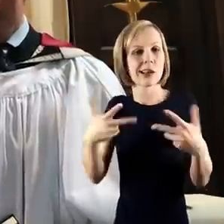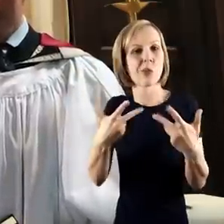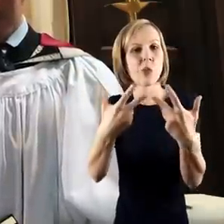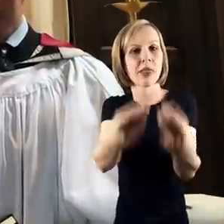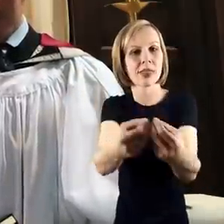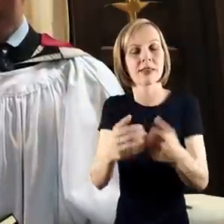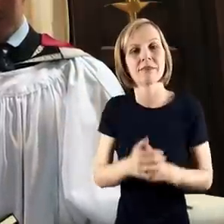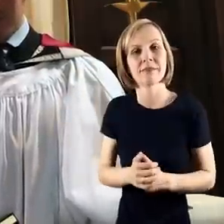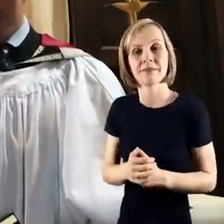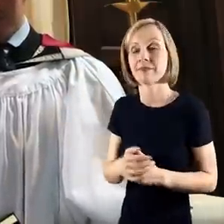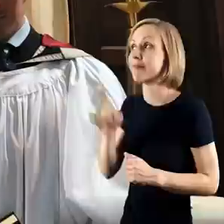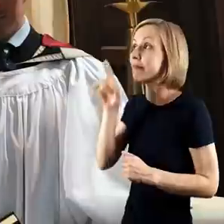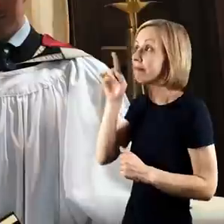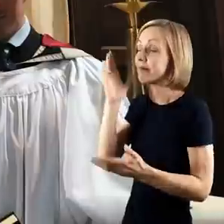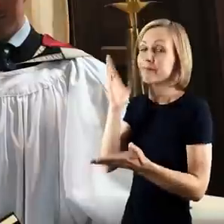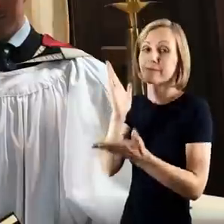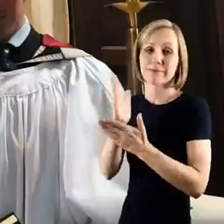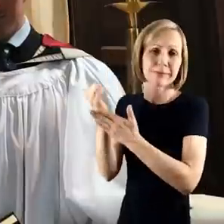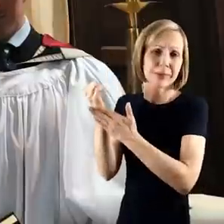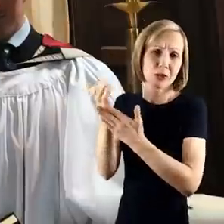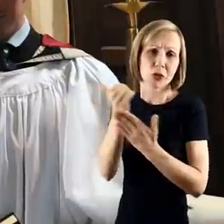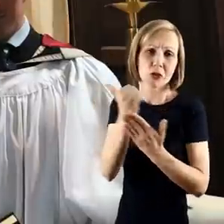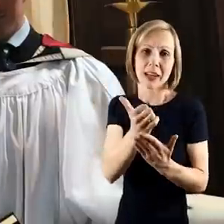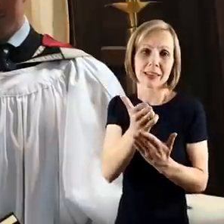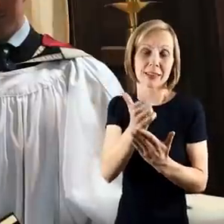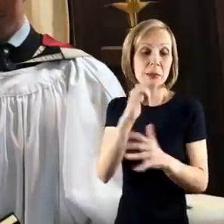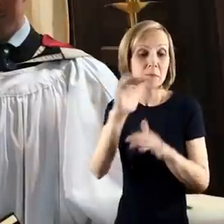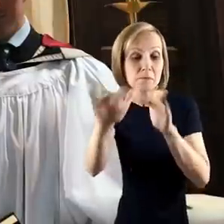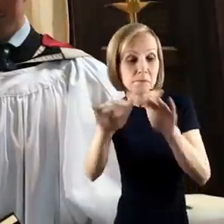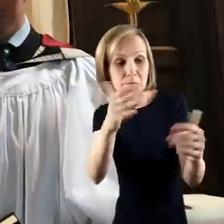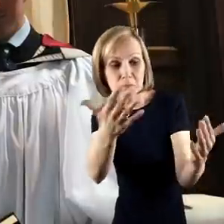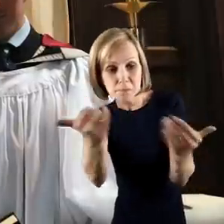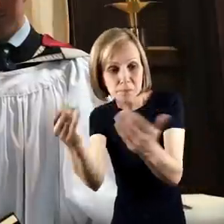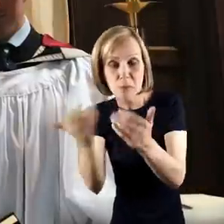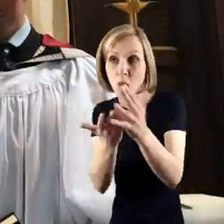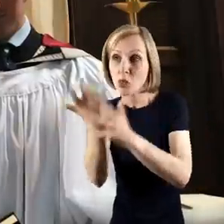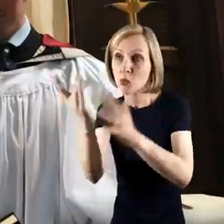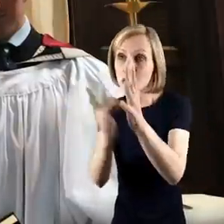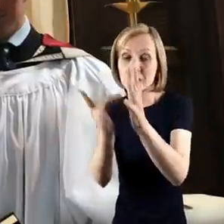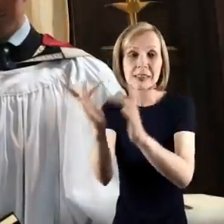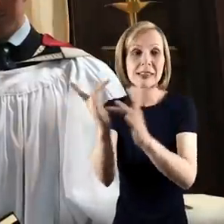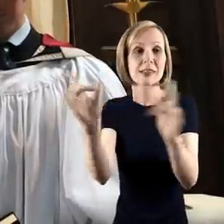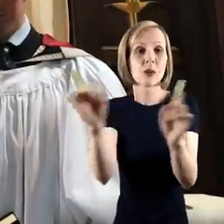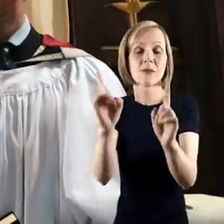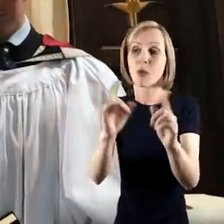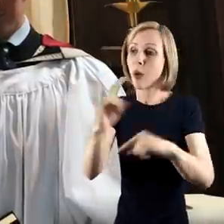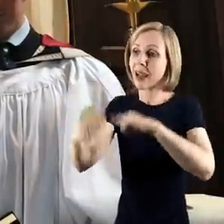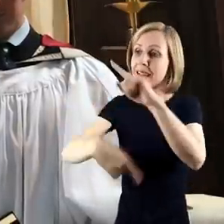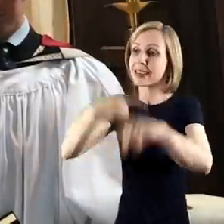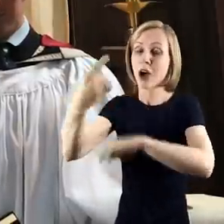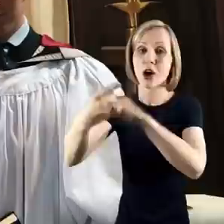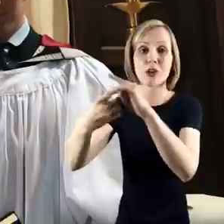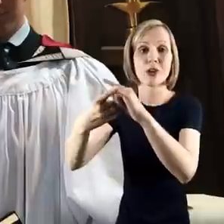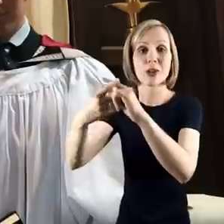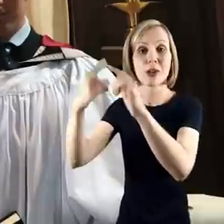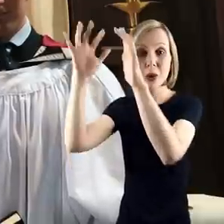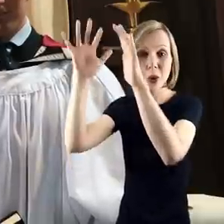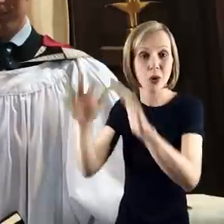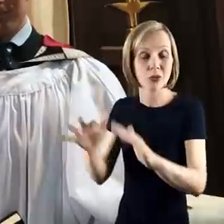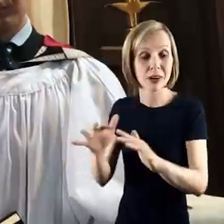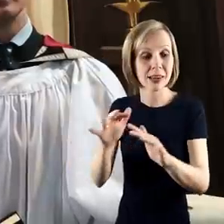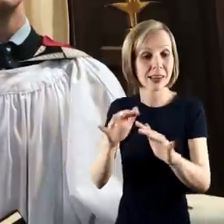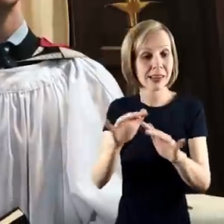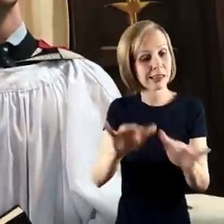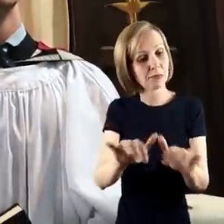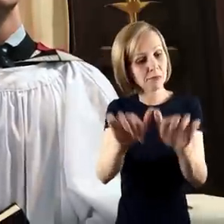all grace, who called you to his eternal glory in Christ Jesus, establish, strengthen, and settle you in